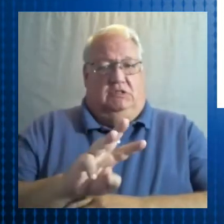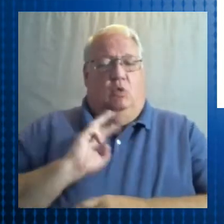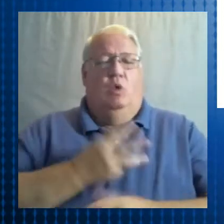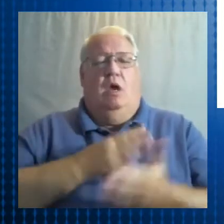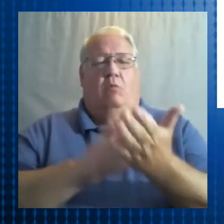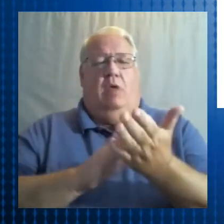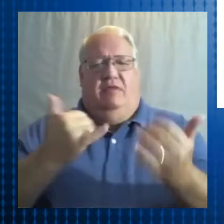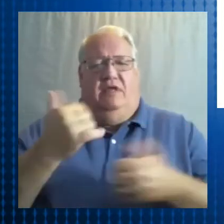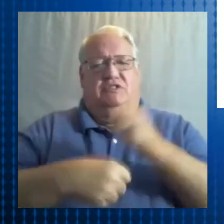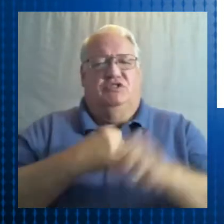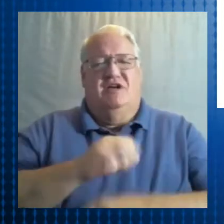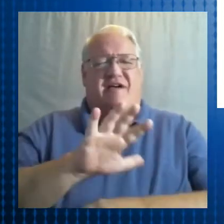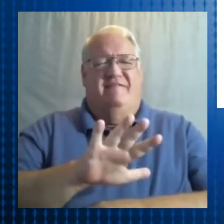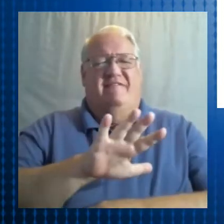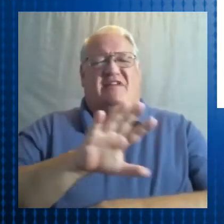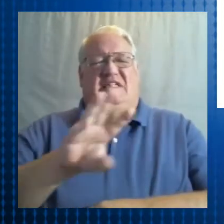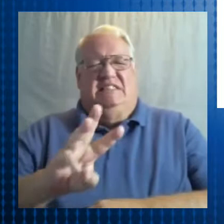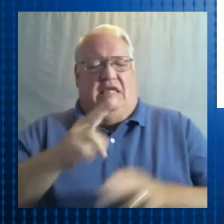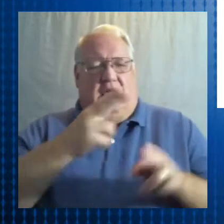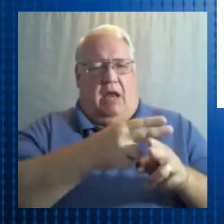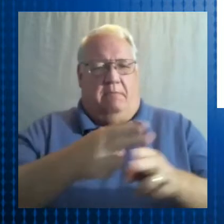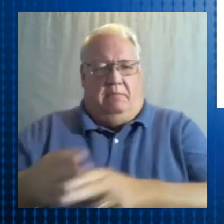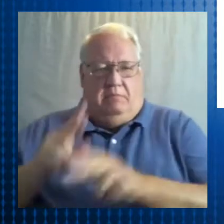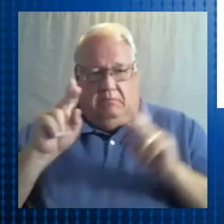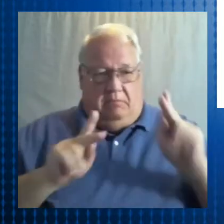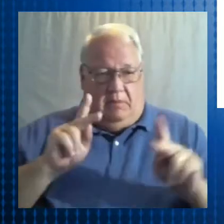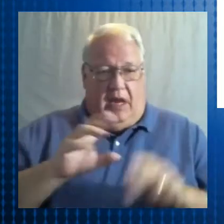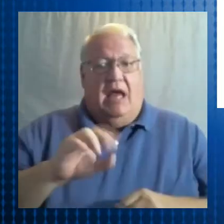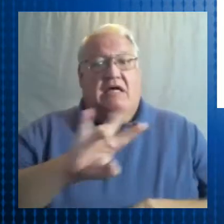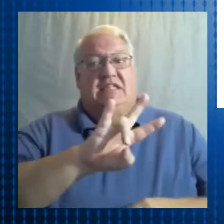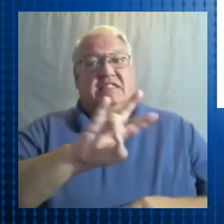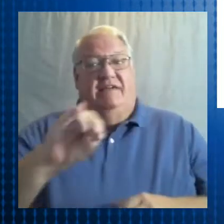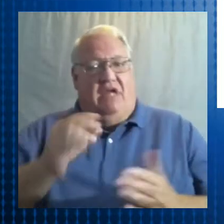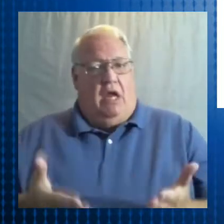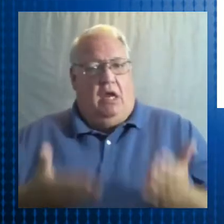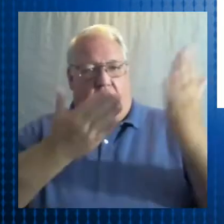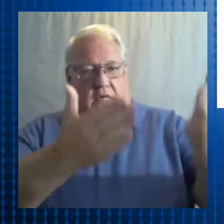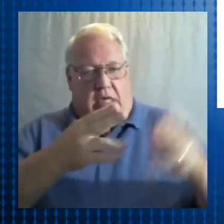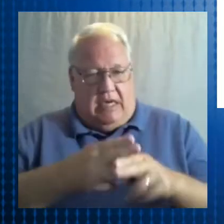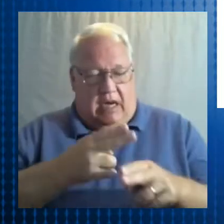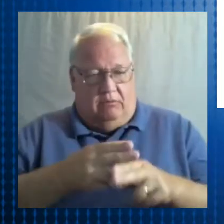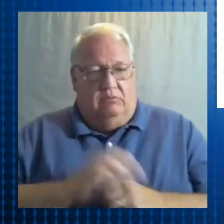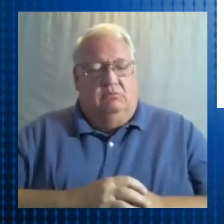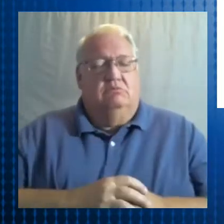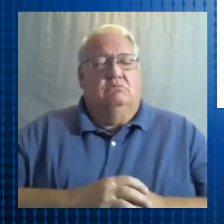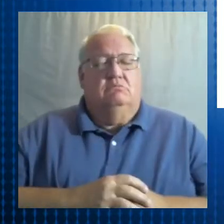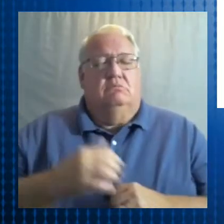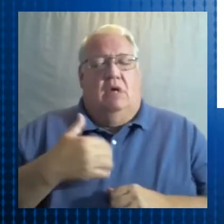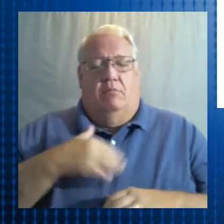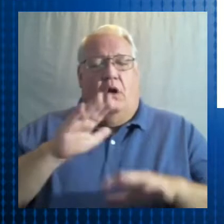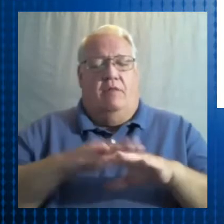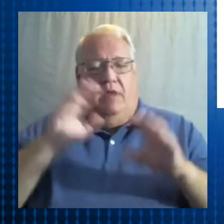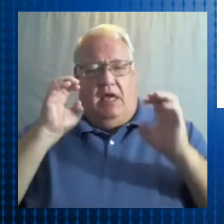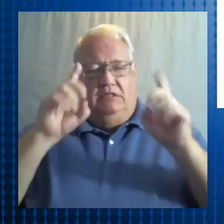year's 56 nominees and more than 70 nominations that were submitted. I sit on the Education Foundation